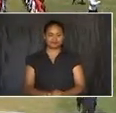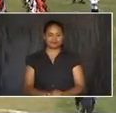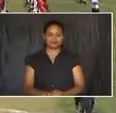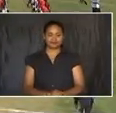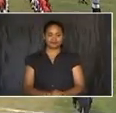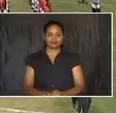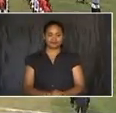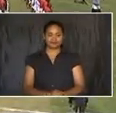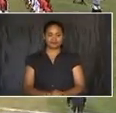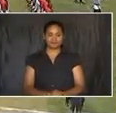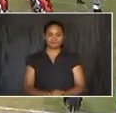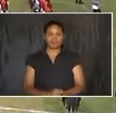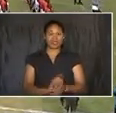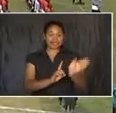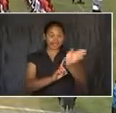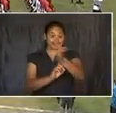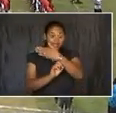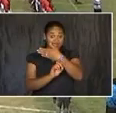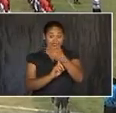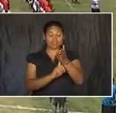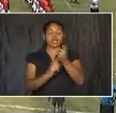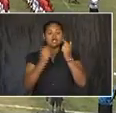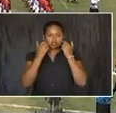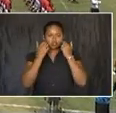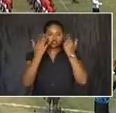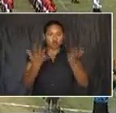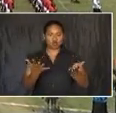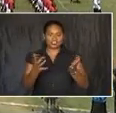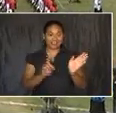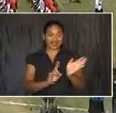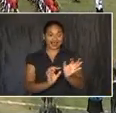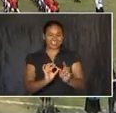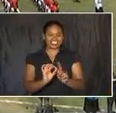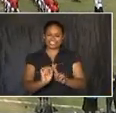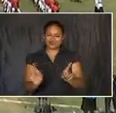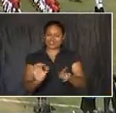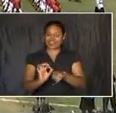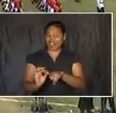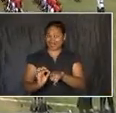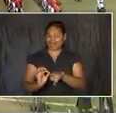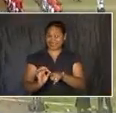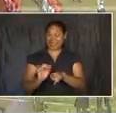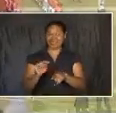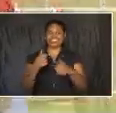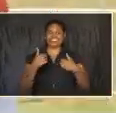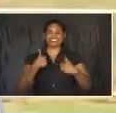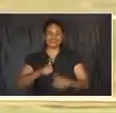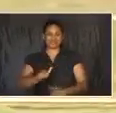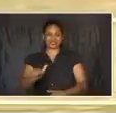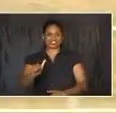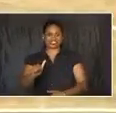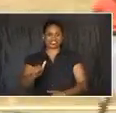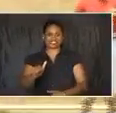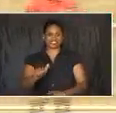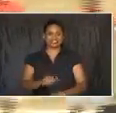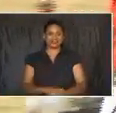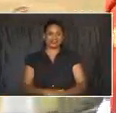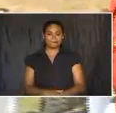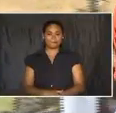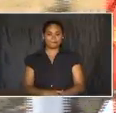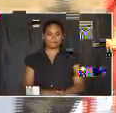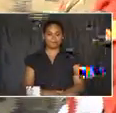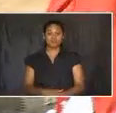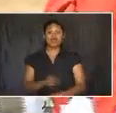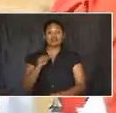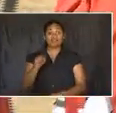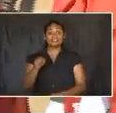the ensign also presents the colors during the march past. Detachment is commanded by Major. It is asked